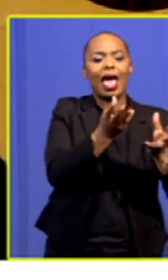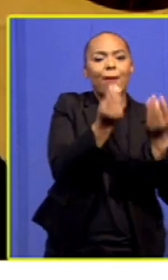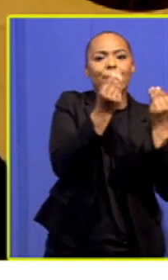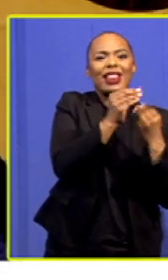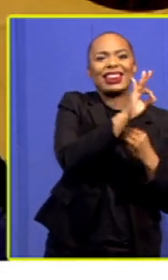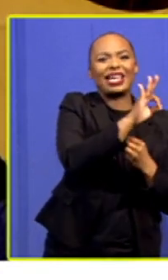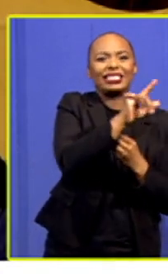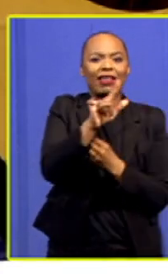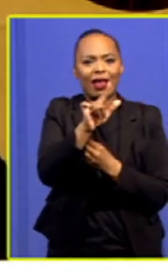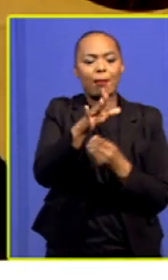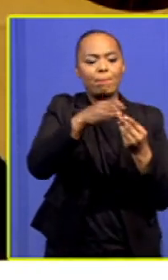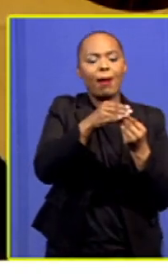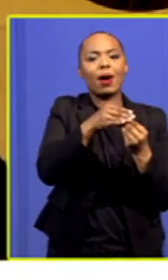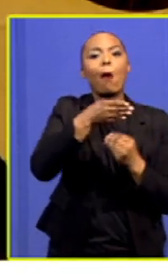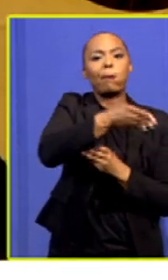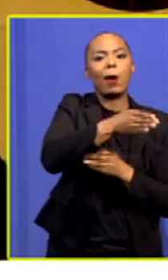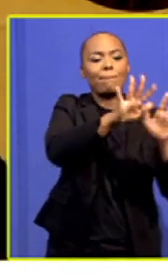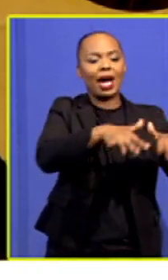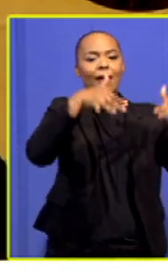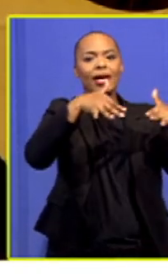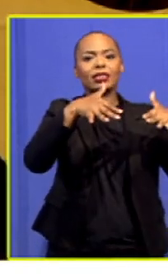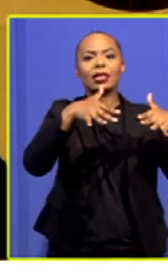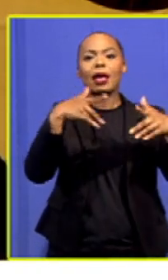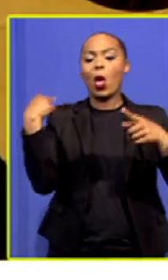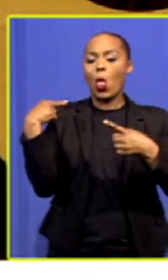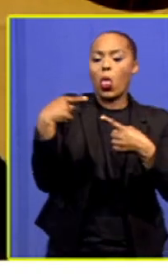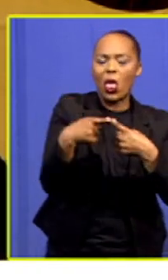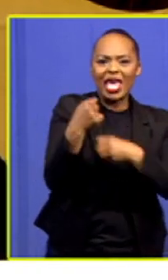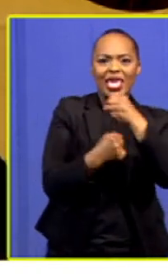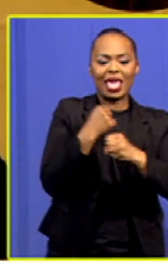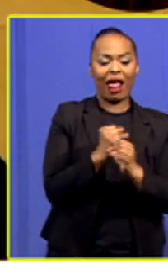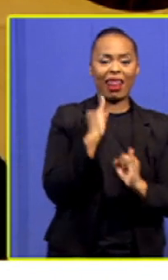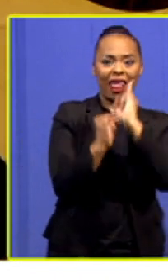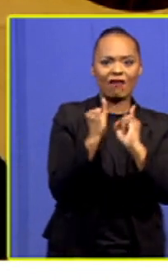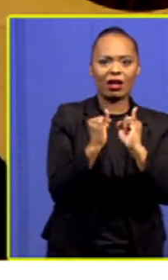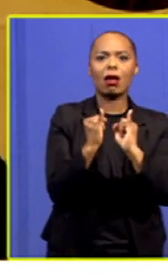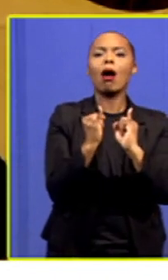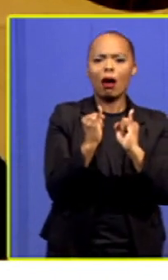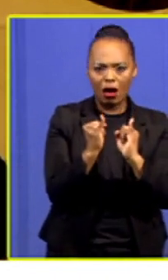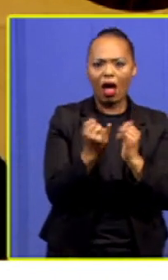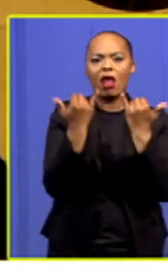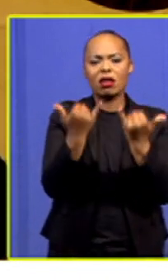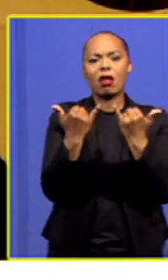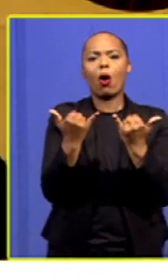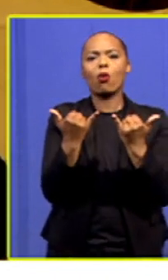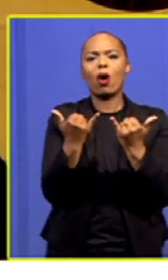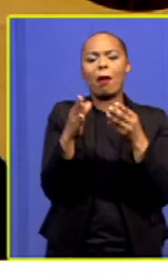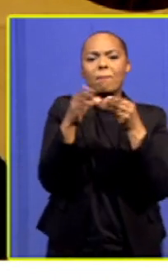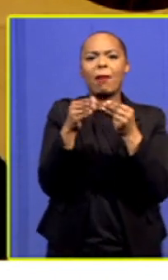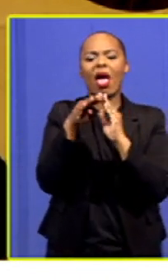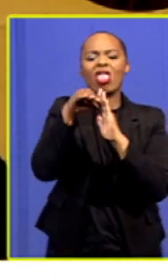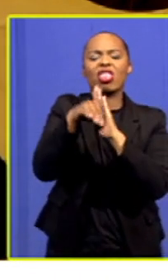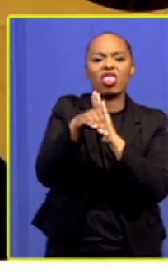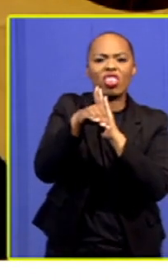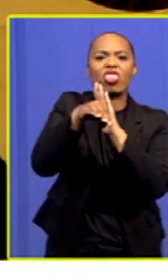members in parliament, but throughout its 11 years, we saw their membership, slowly